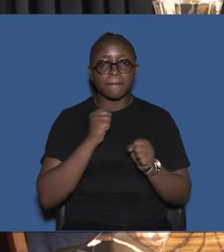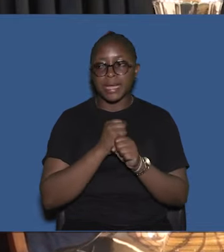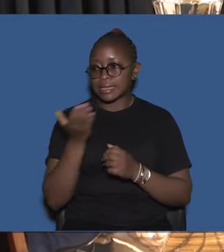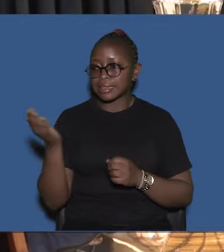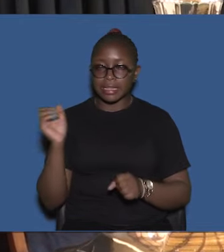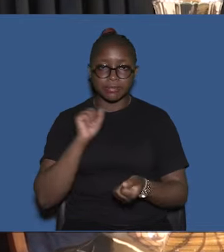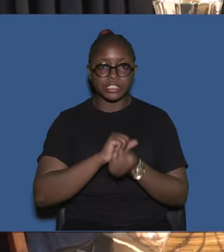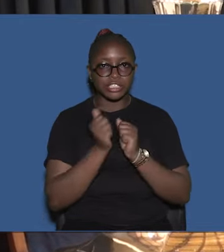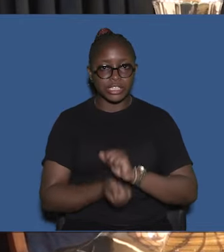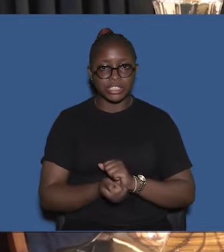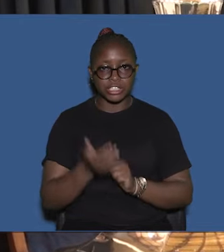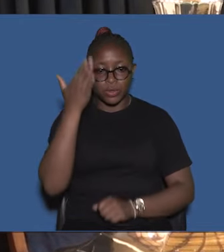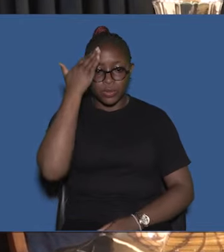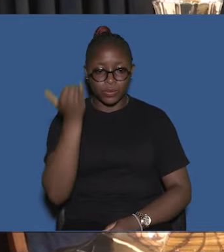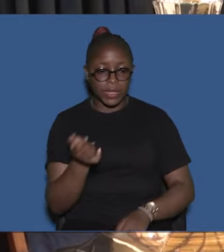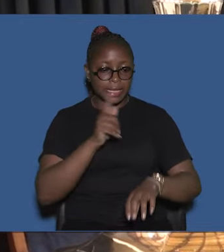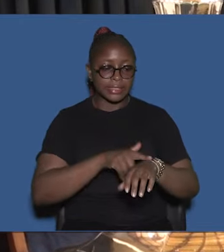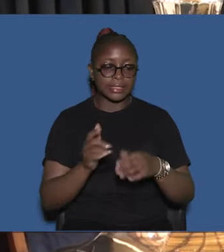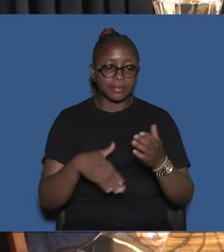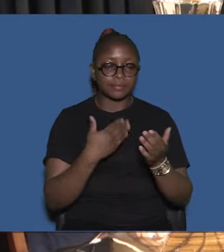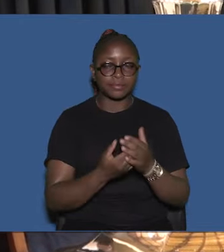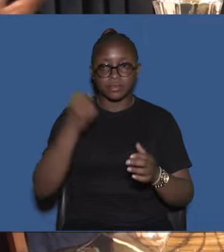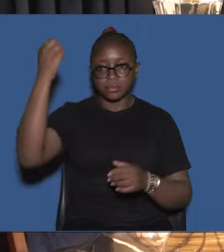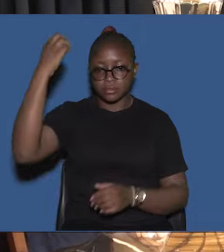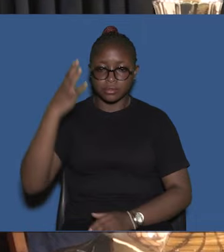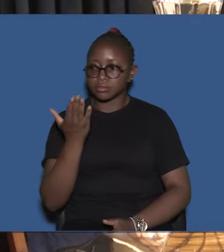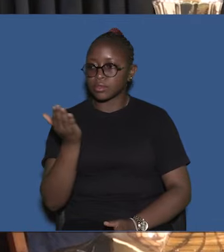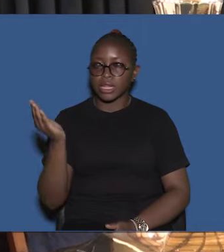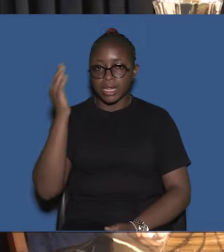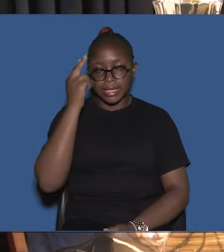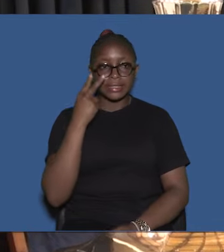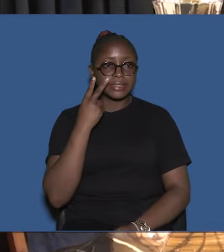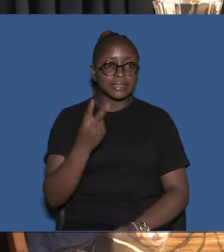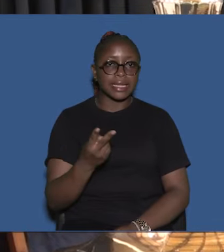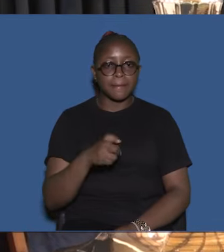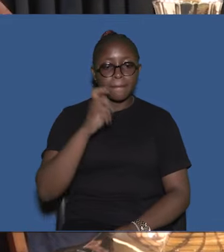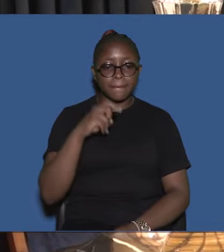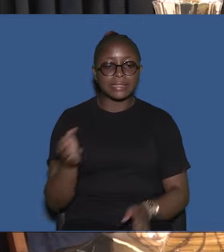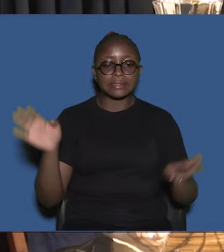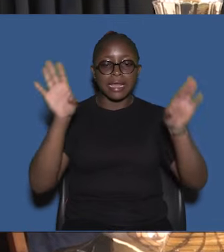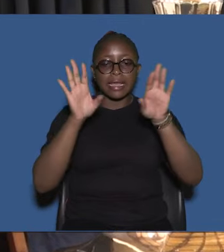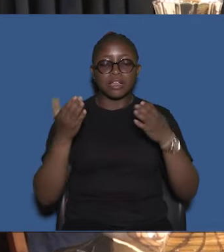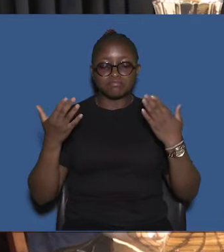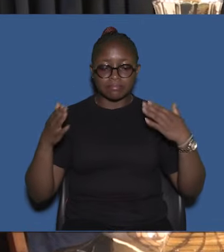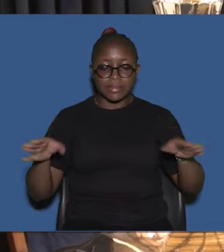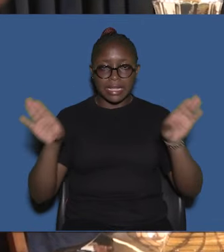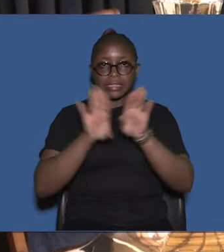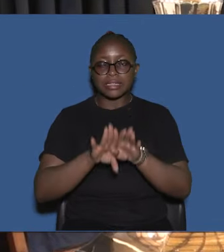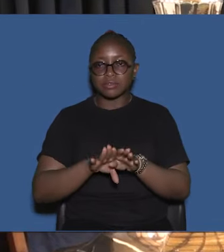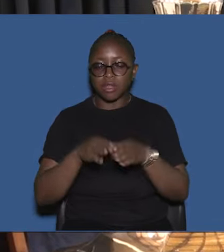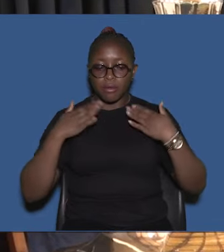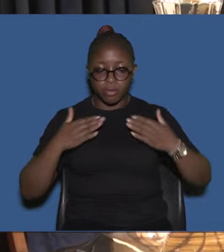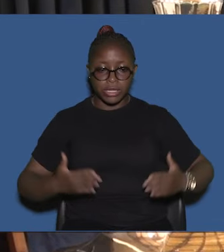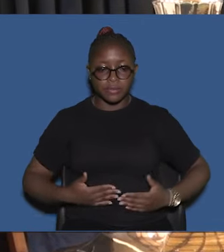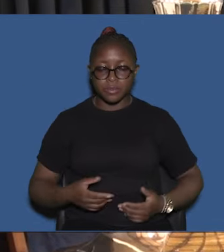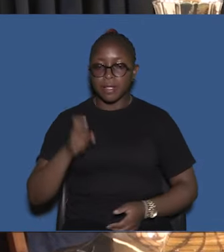of coming to the light, they will realize that they need to cover their bodies, for example, that they need to stop eating or drinking